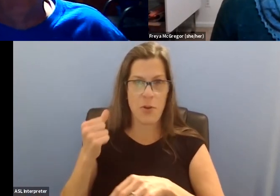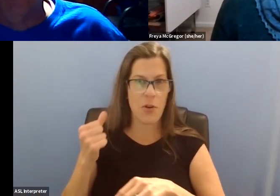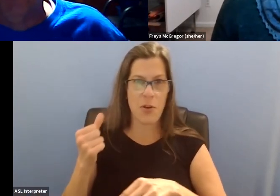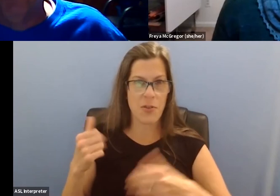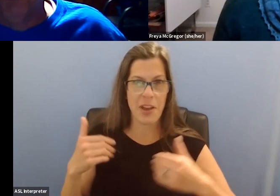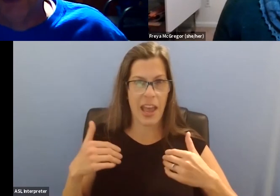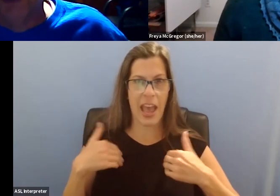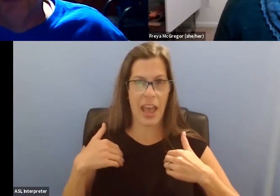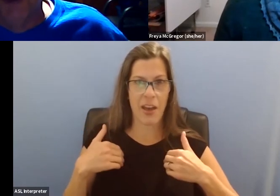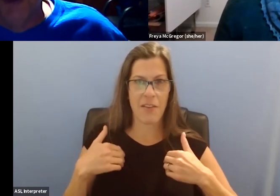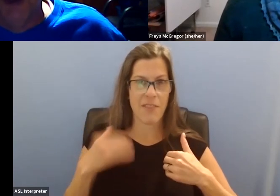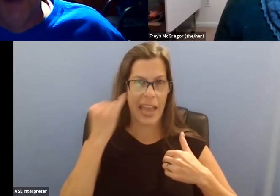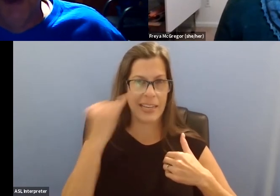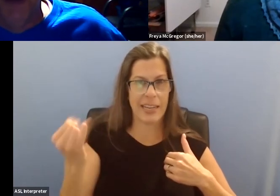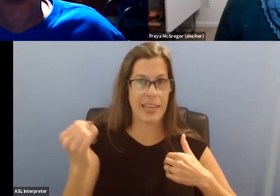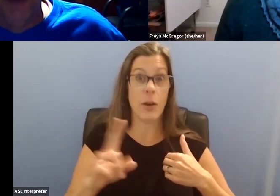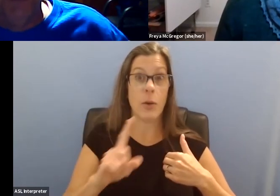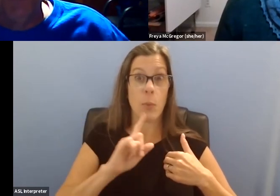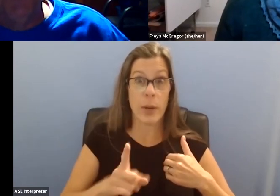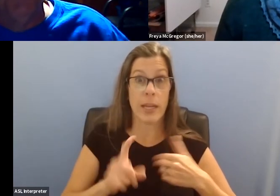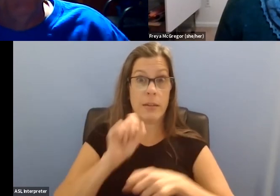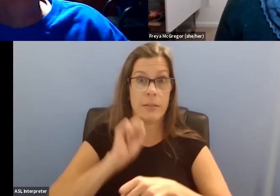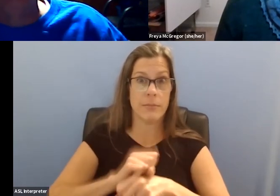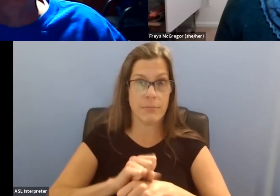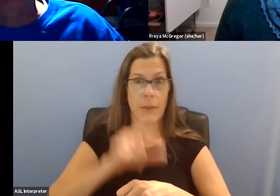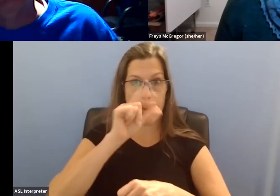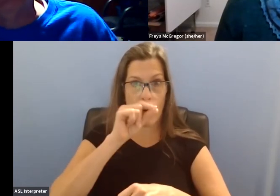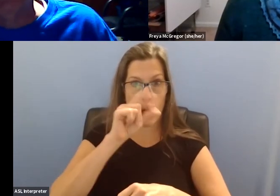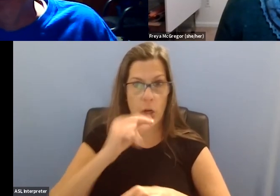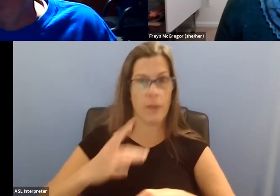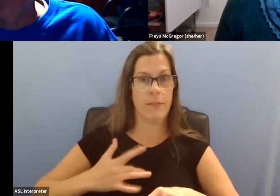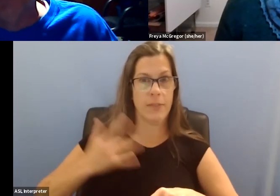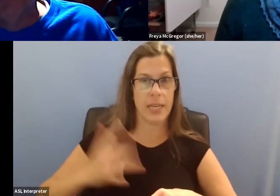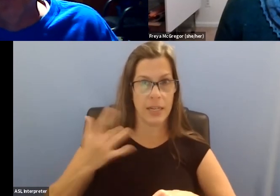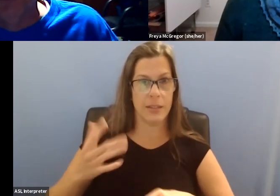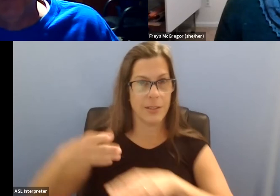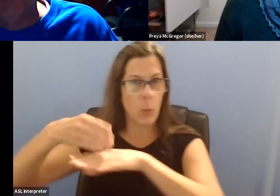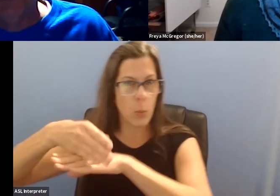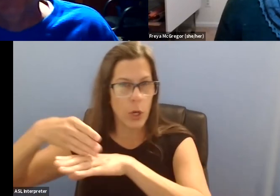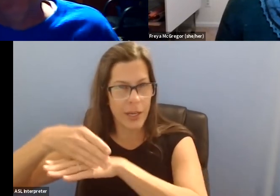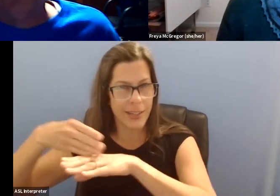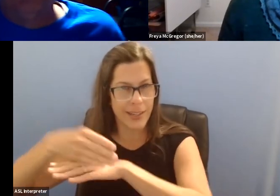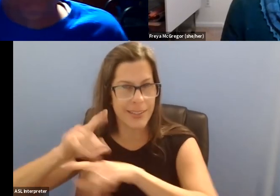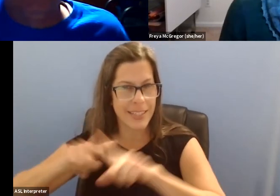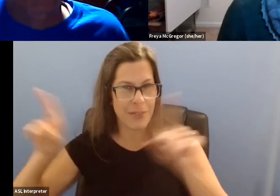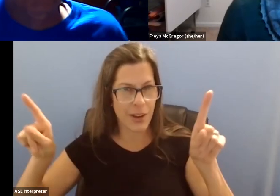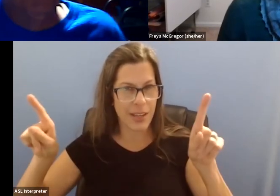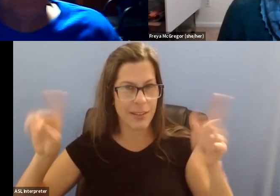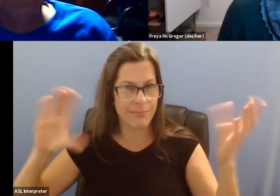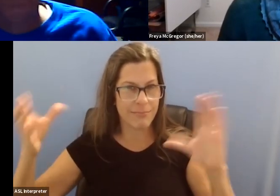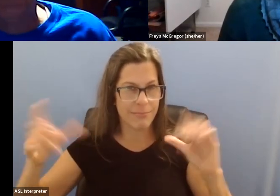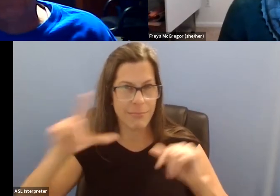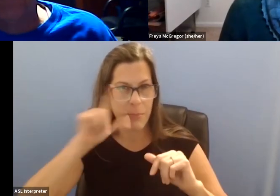the actual bird feels like from examining it, but at least, at least I would know the size and a little bit about its, its shape.